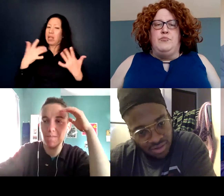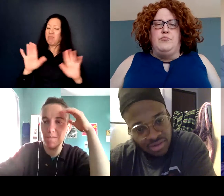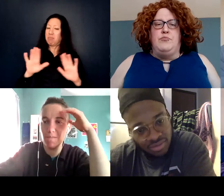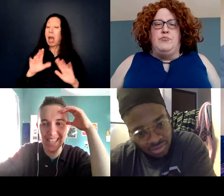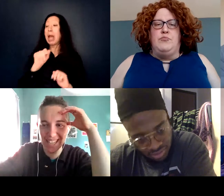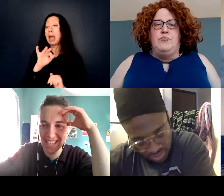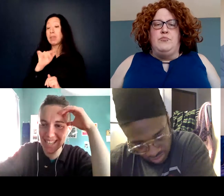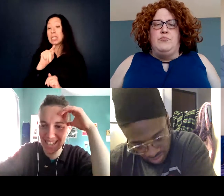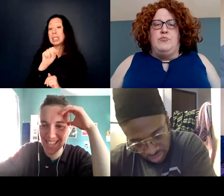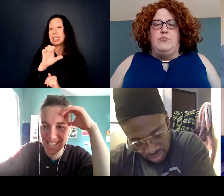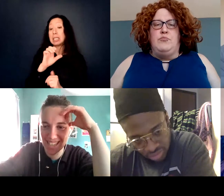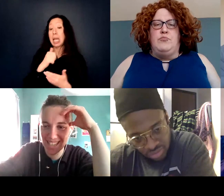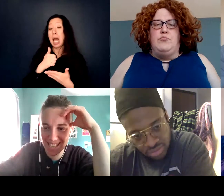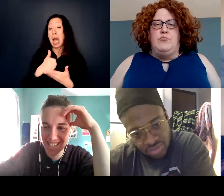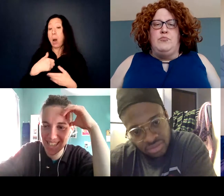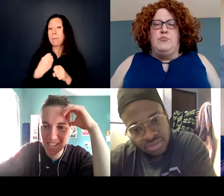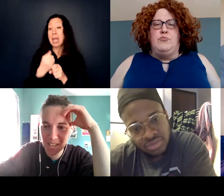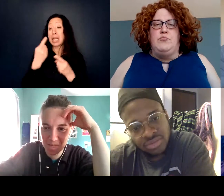it.